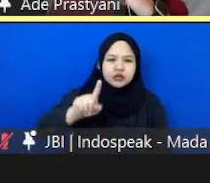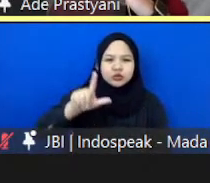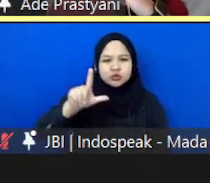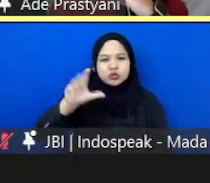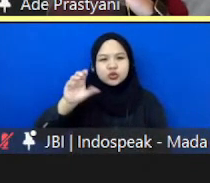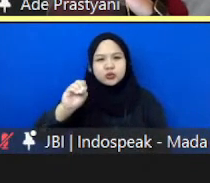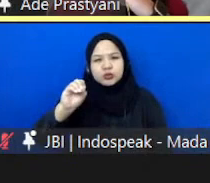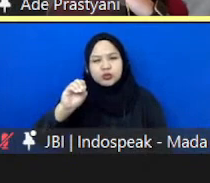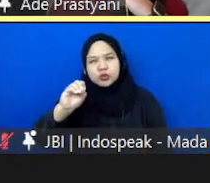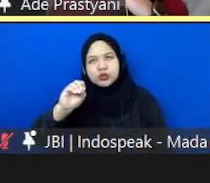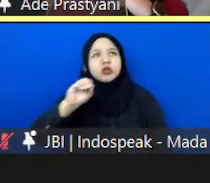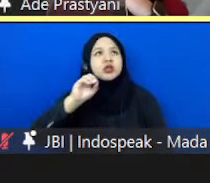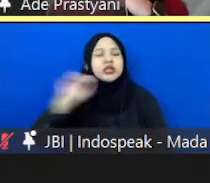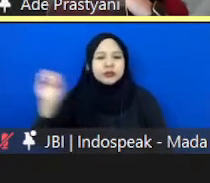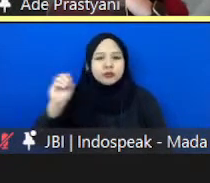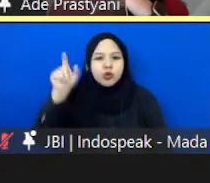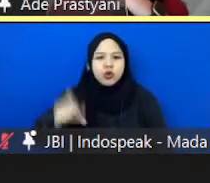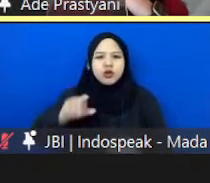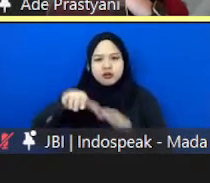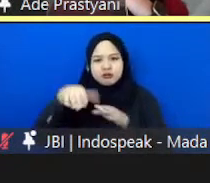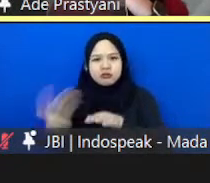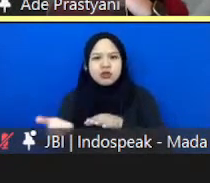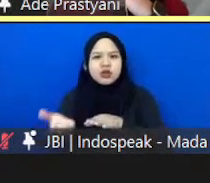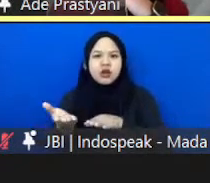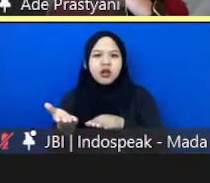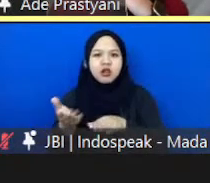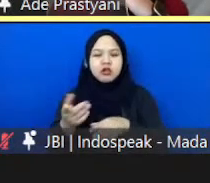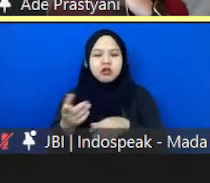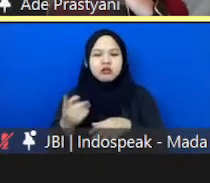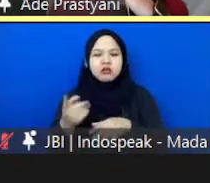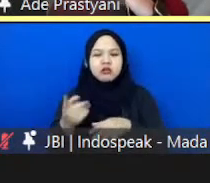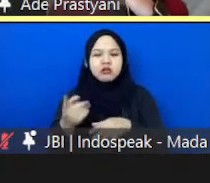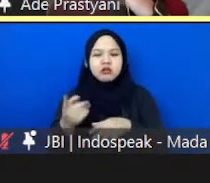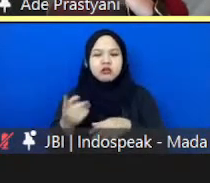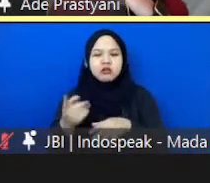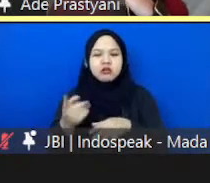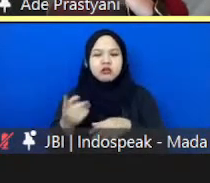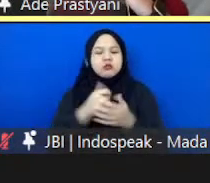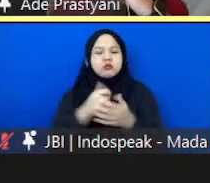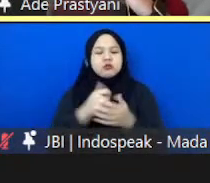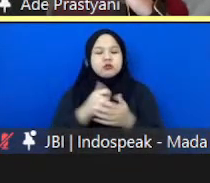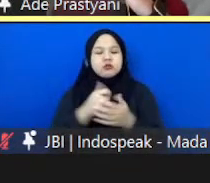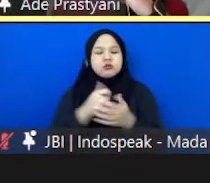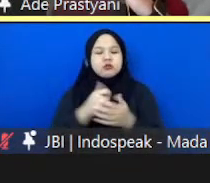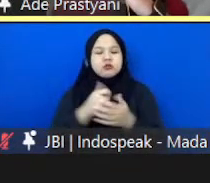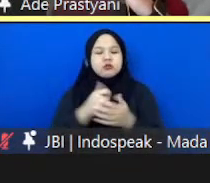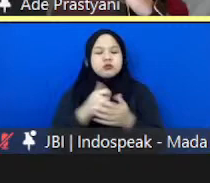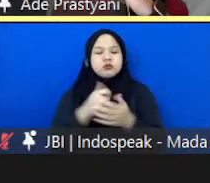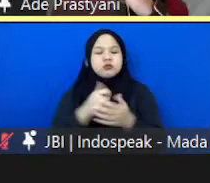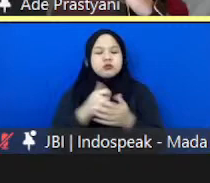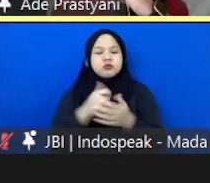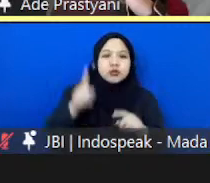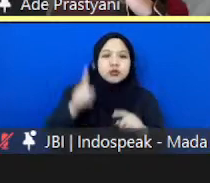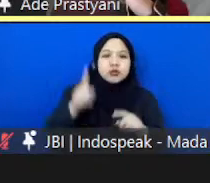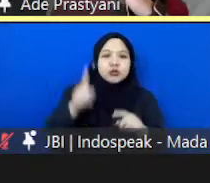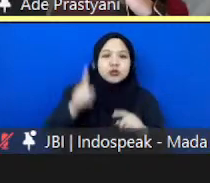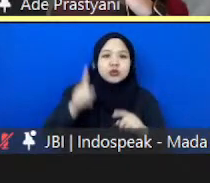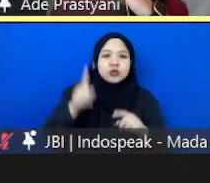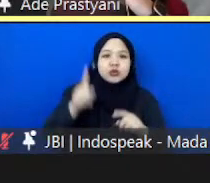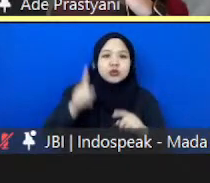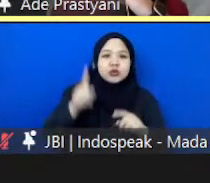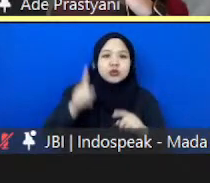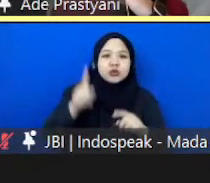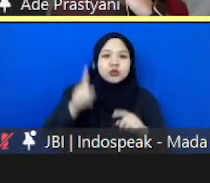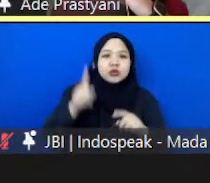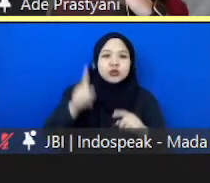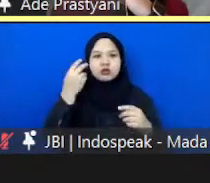500,000 people, and the catastrophic nature of the damage, they were instantly recognized as potentially experiencing mental health